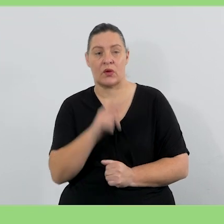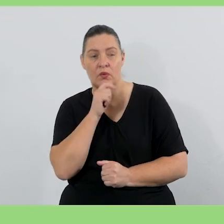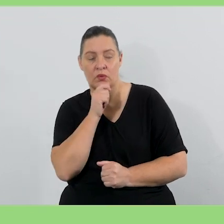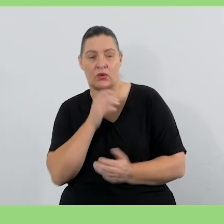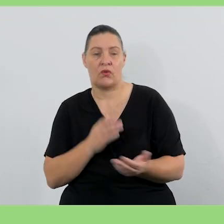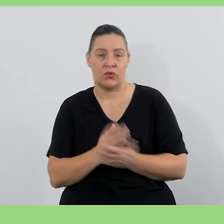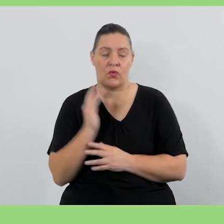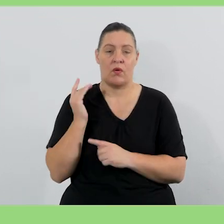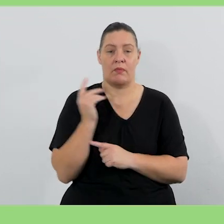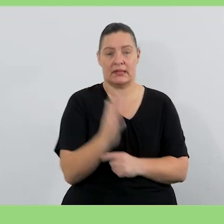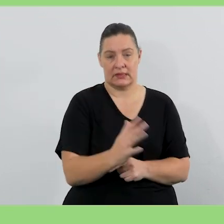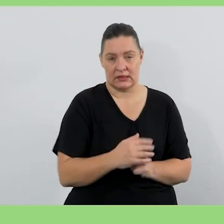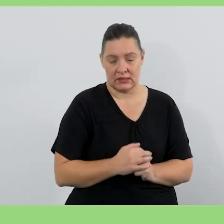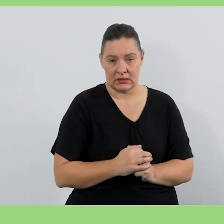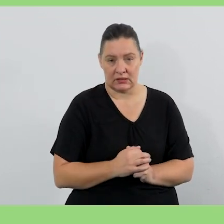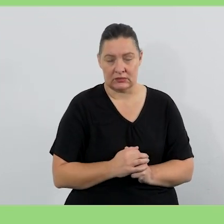plants